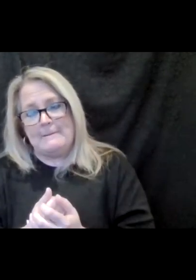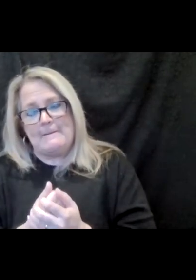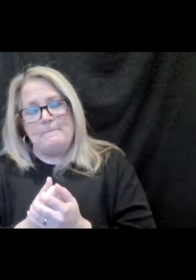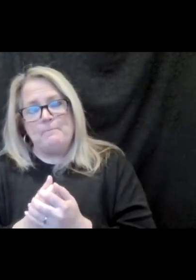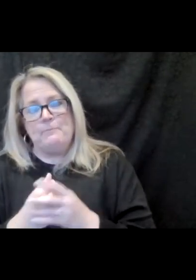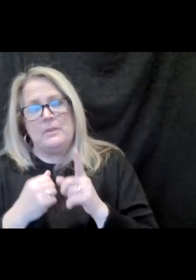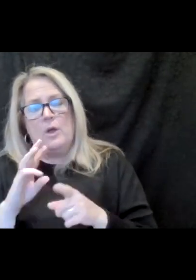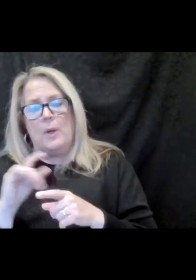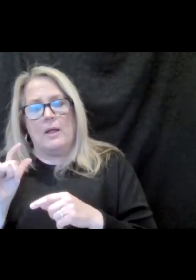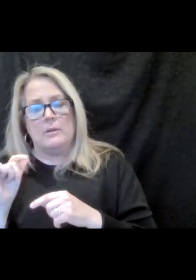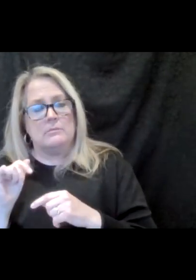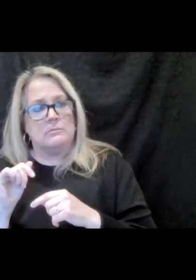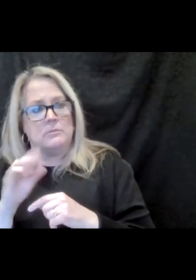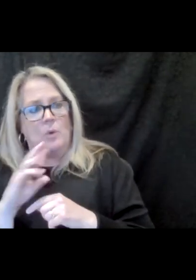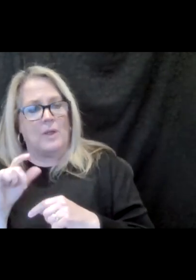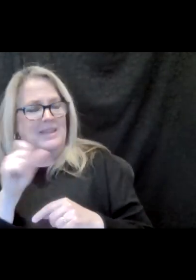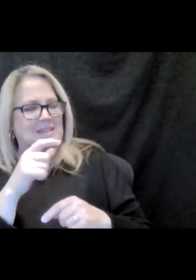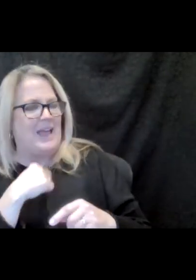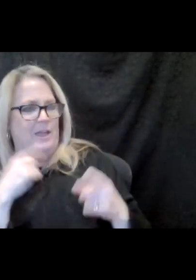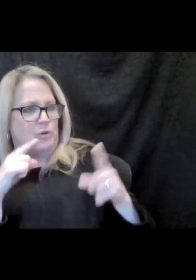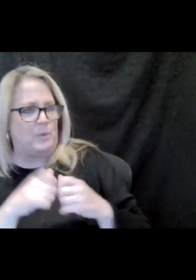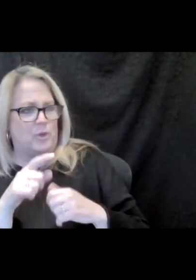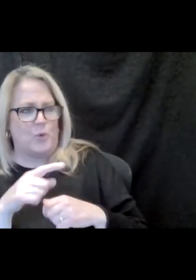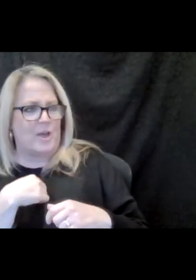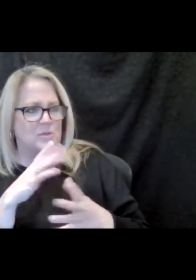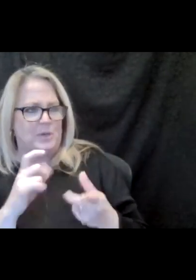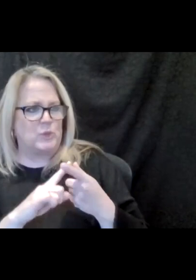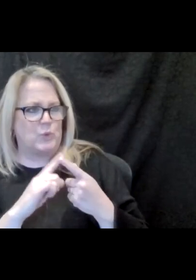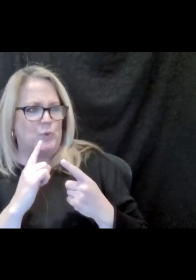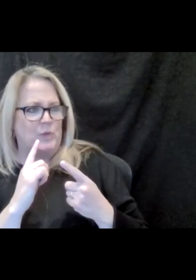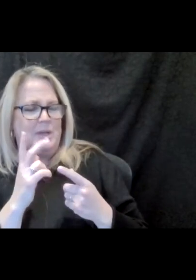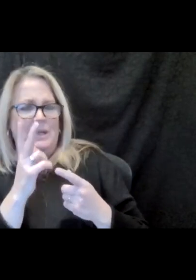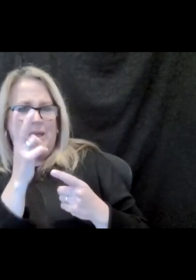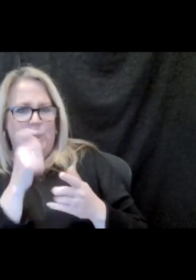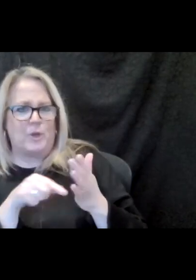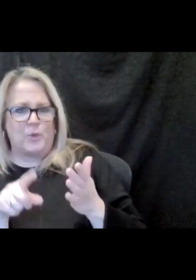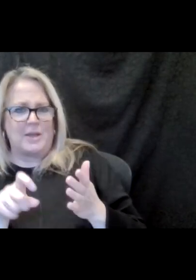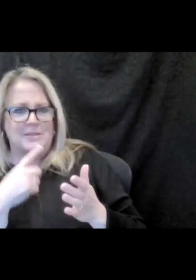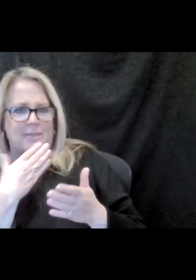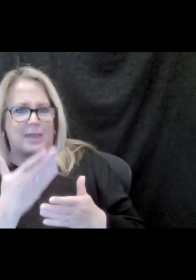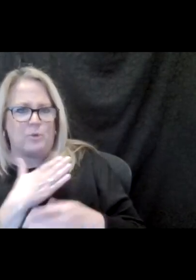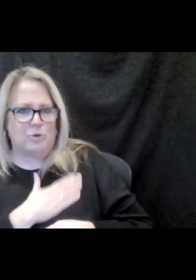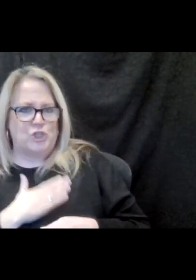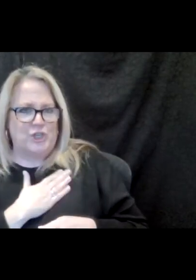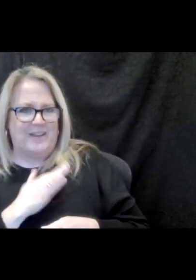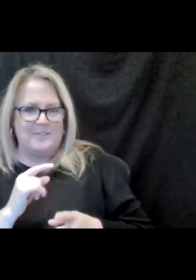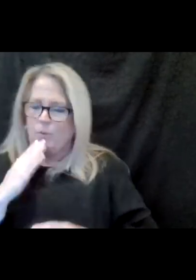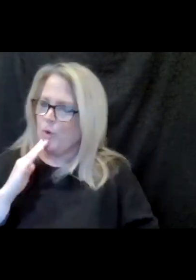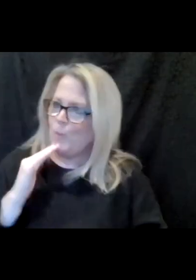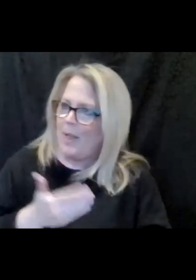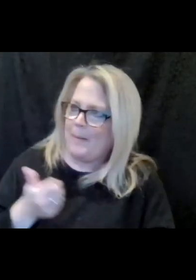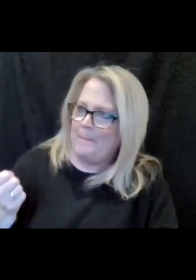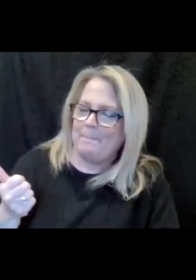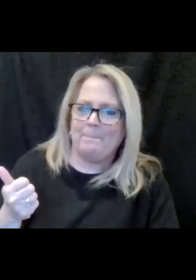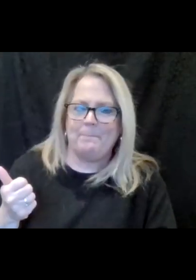I agree with help? You. I just wanted to hear what you had to say. So thank you. I appreciate it. Well, you're welcome.